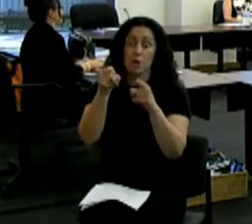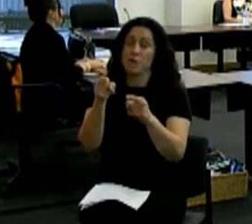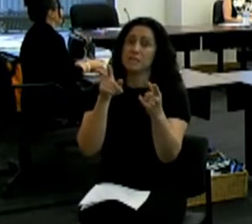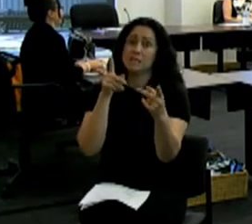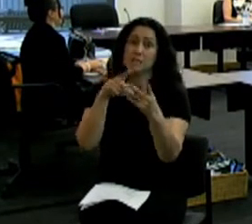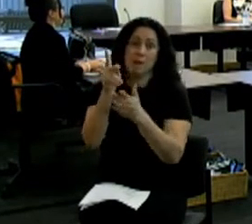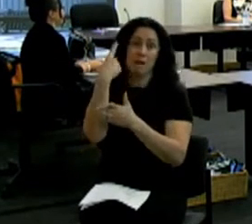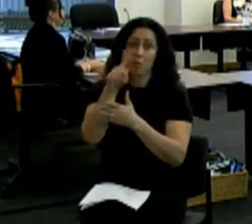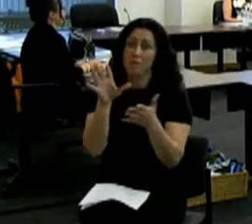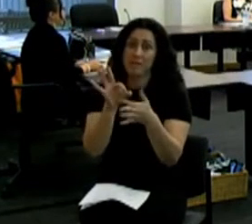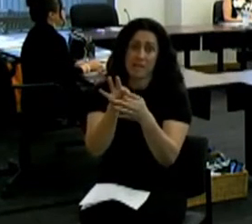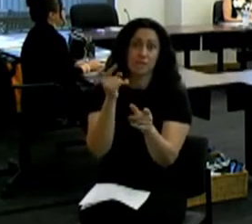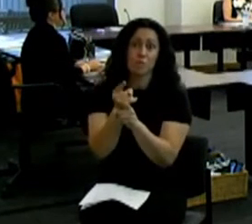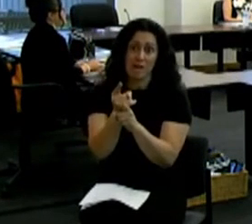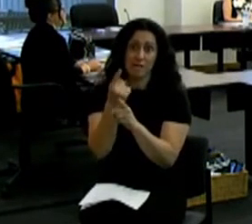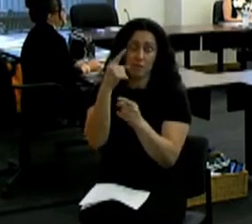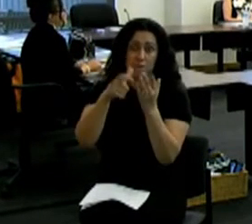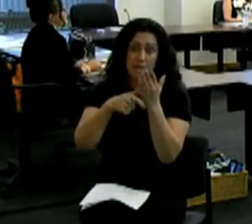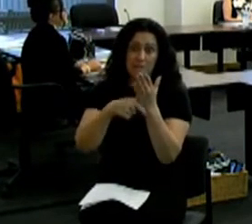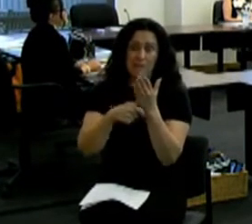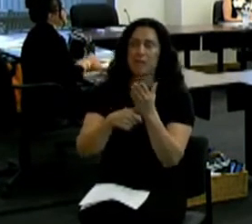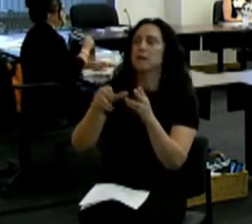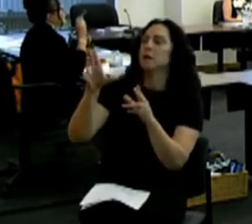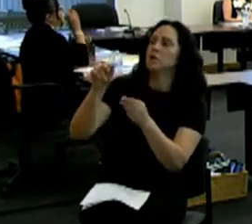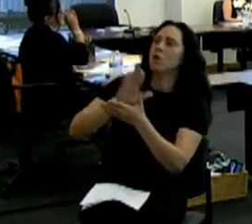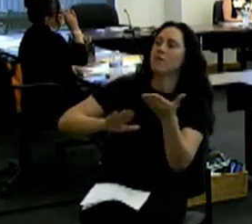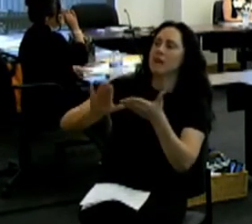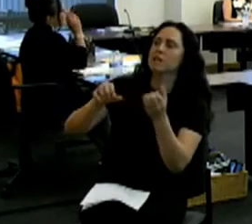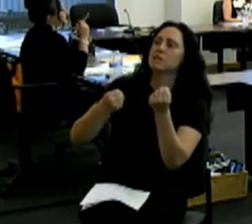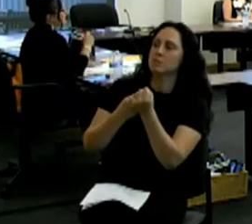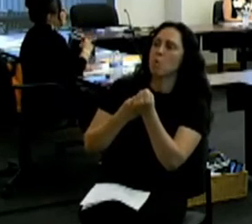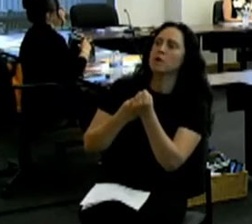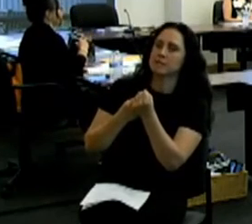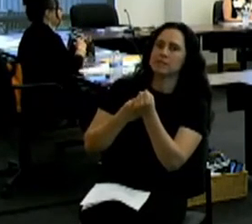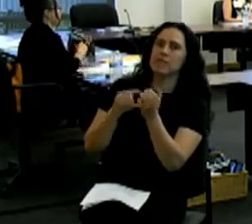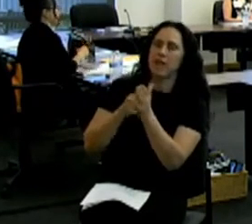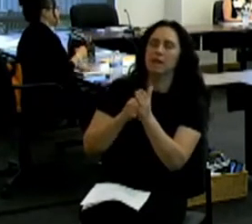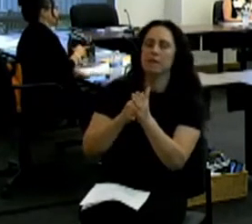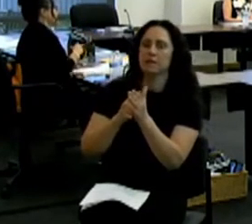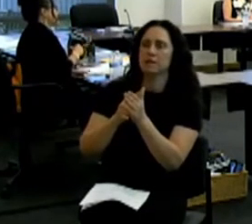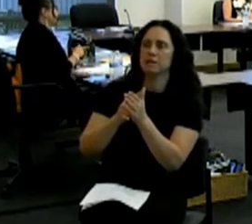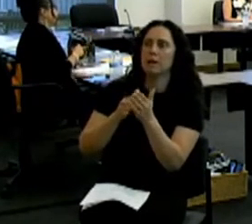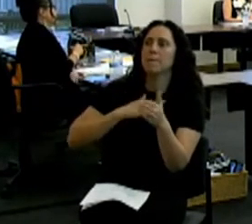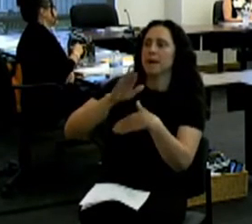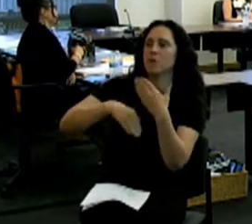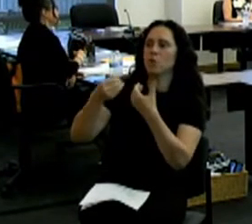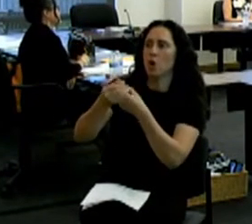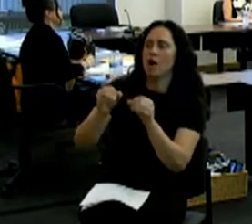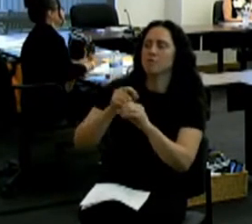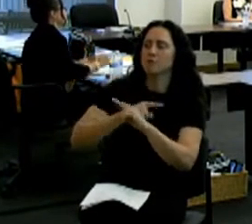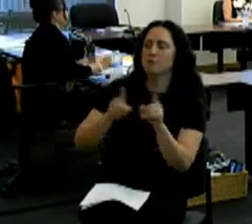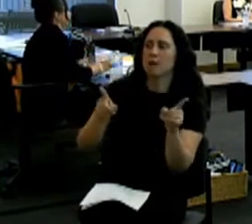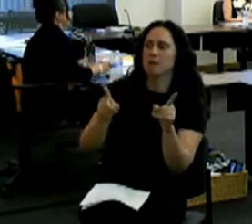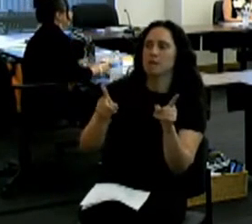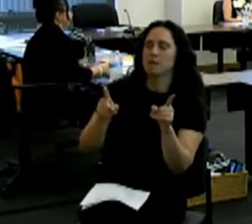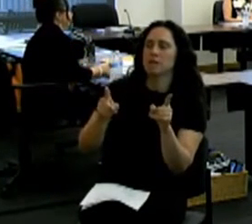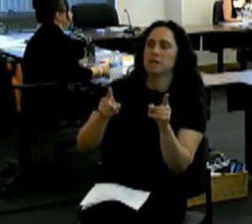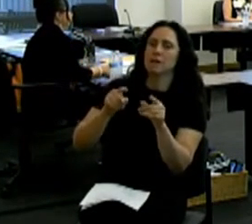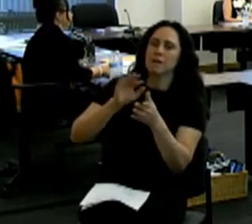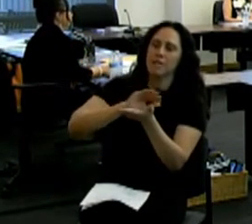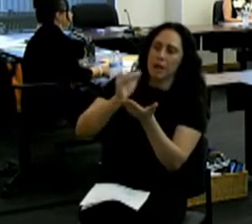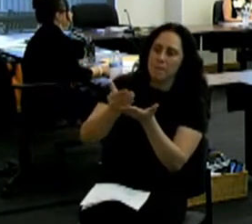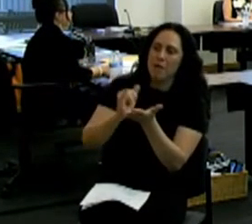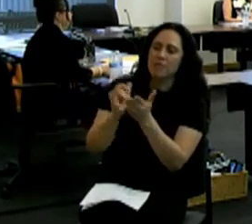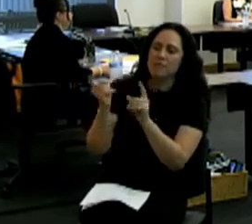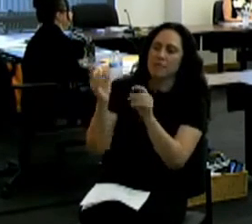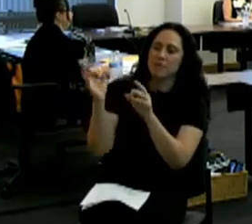the connections, right? For the magazine itself or the cost. Supports Right, right. office, but the amount that's